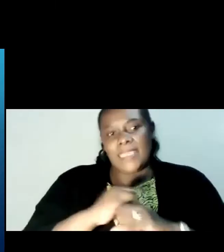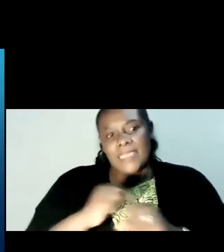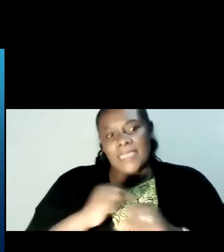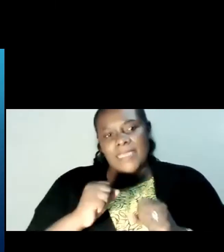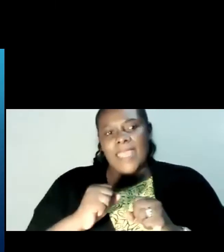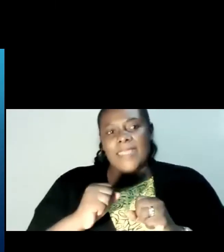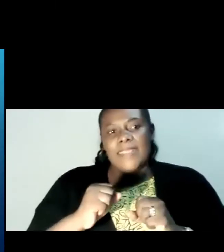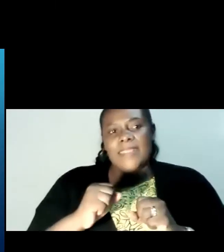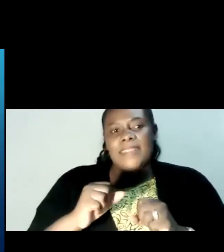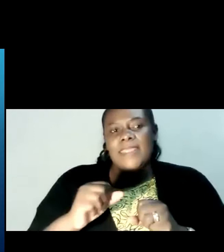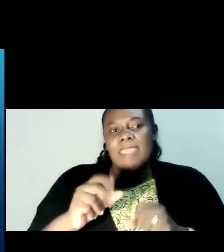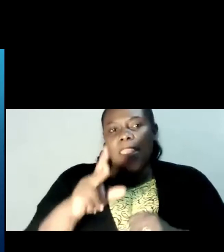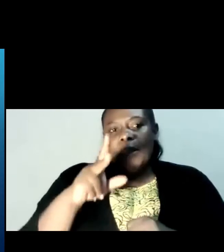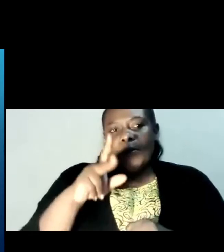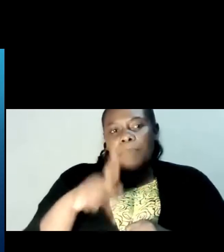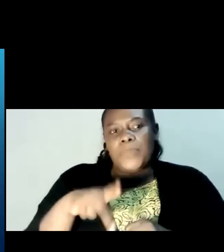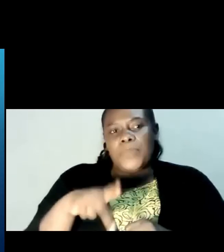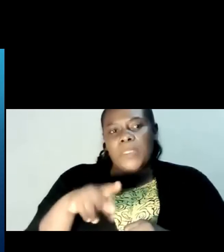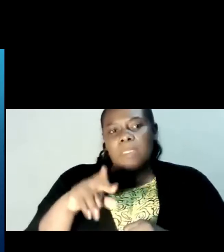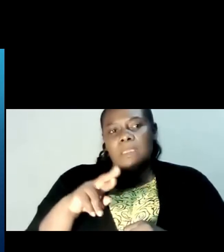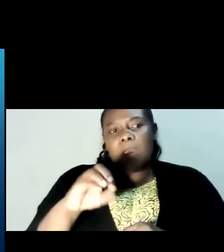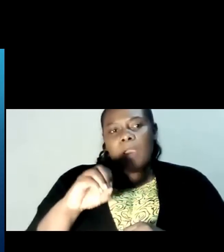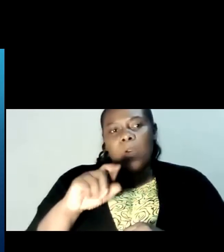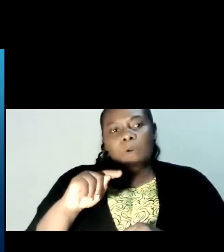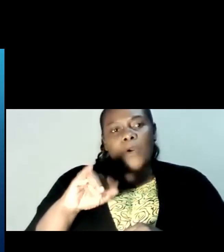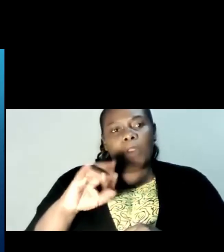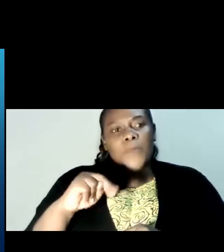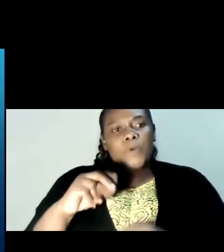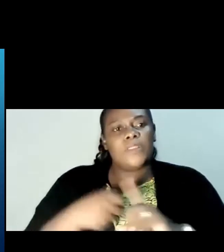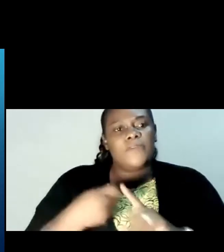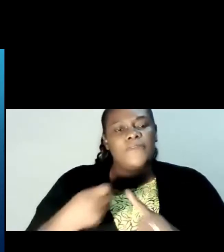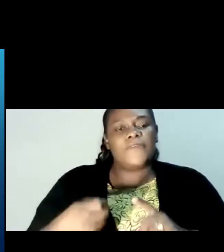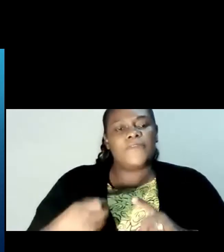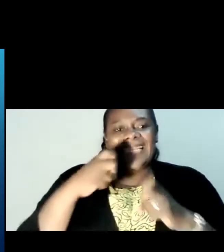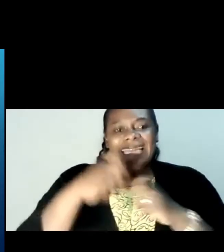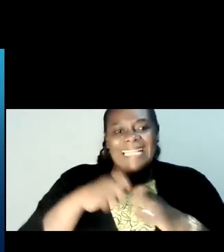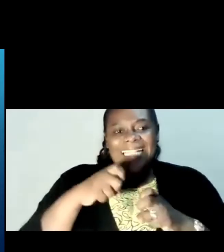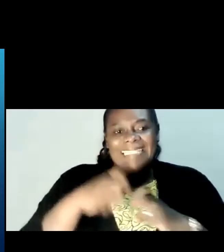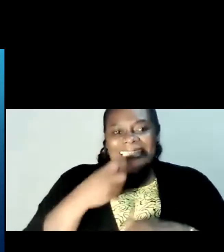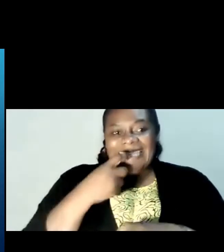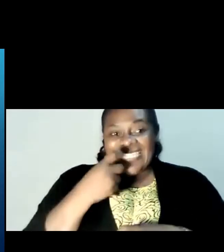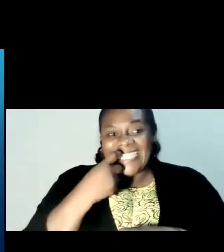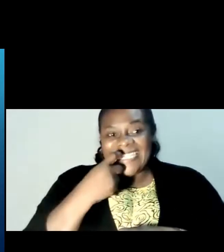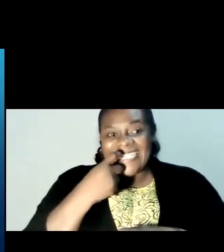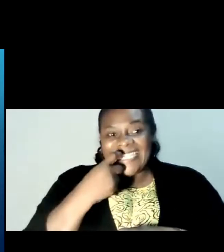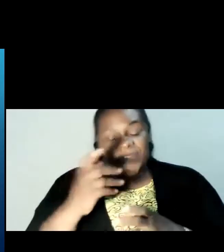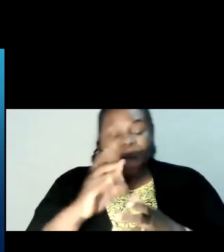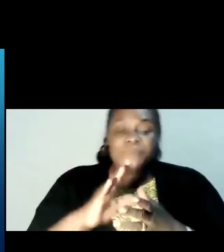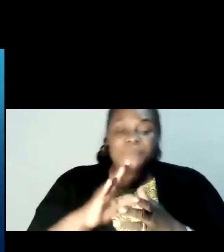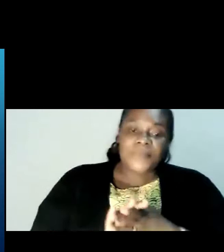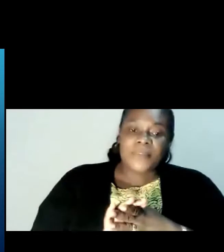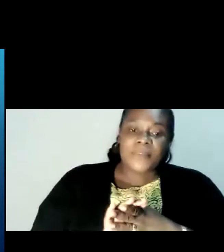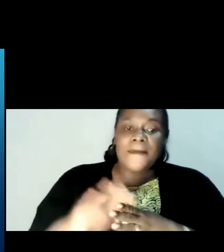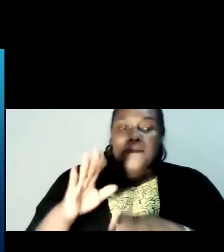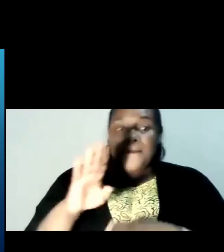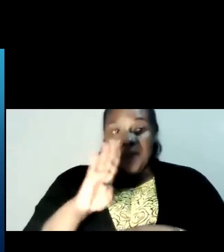and other types of vegetables will also contain varying degrees of protein. So they'll still be able to